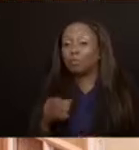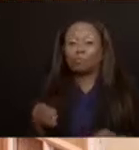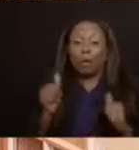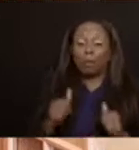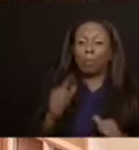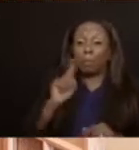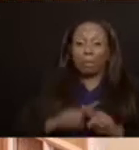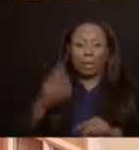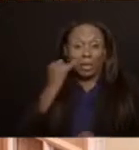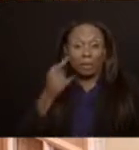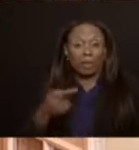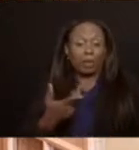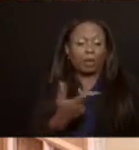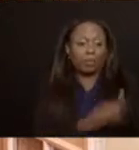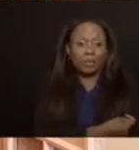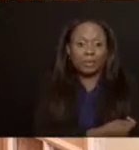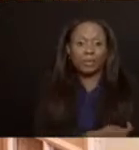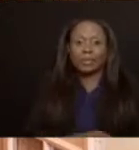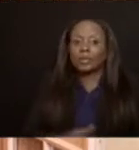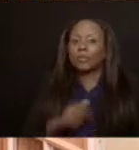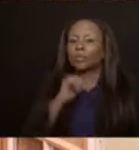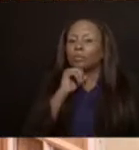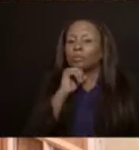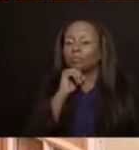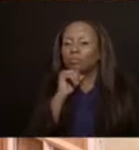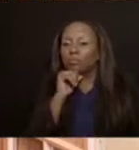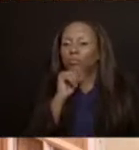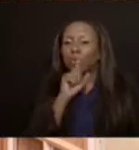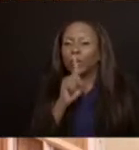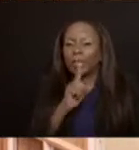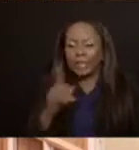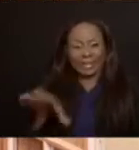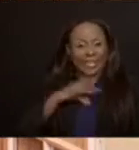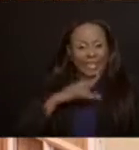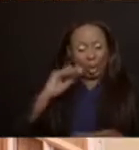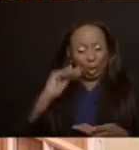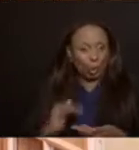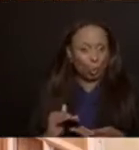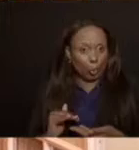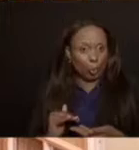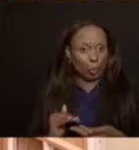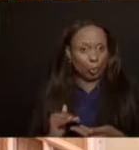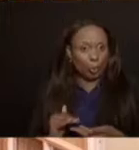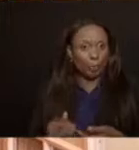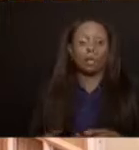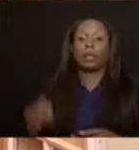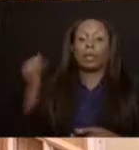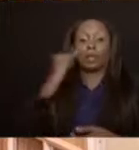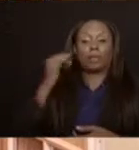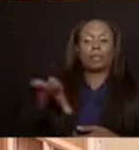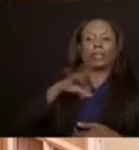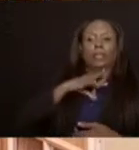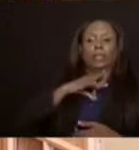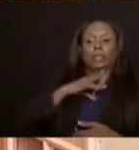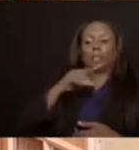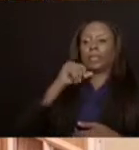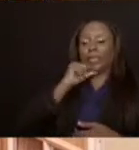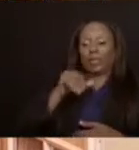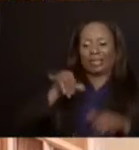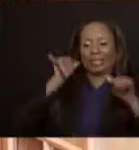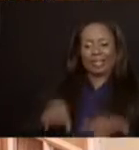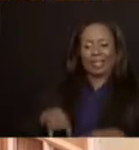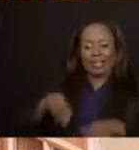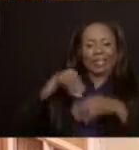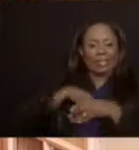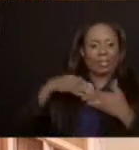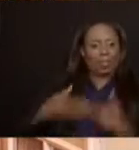less likely to catch it, and if they catch it, they're less likely to be contagious because it's not going to stay with them long, and if they also